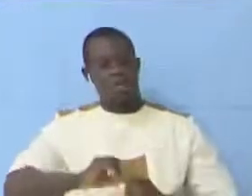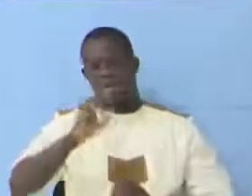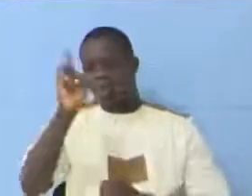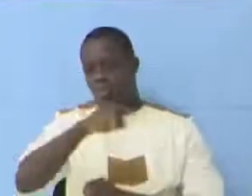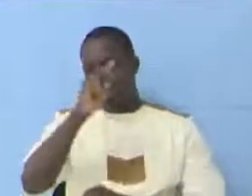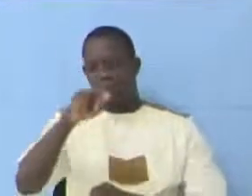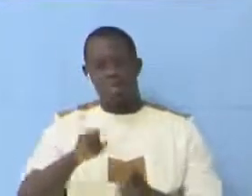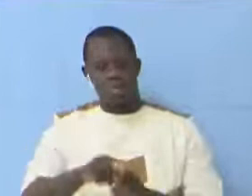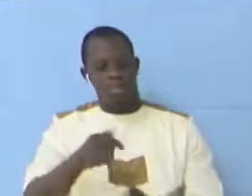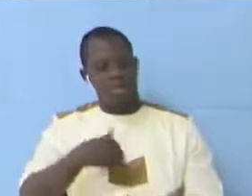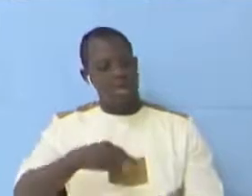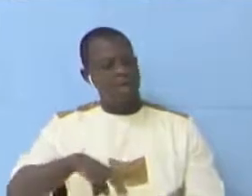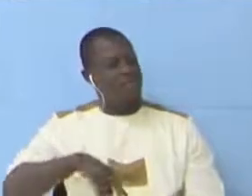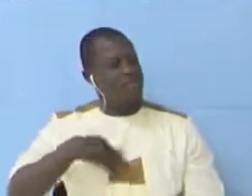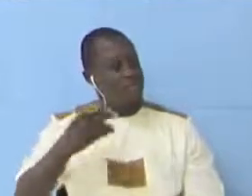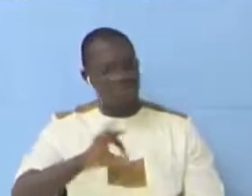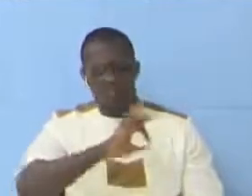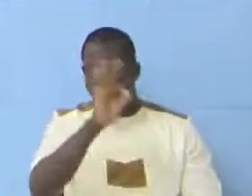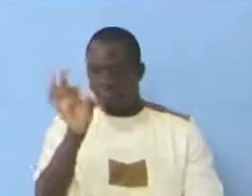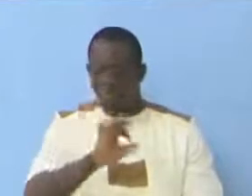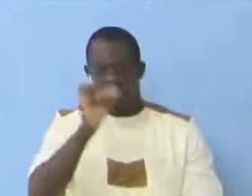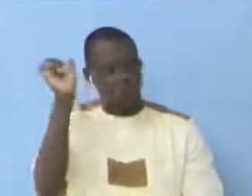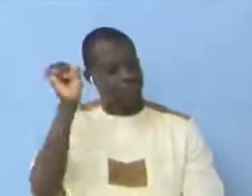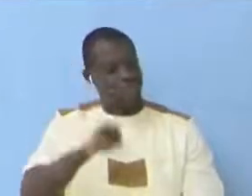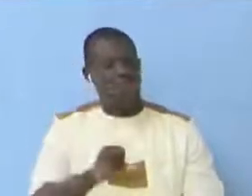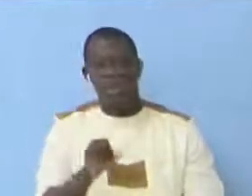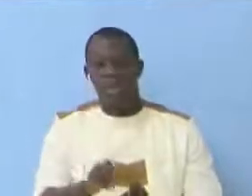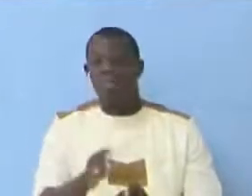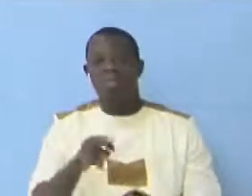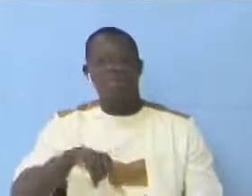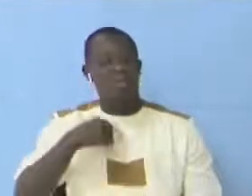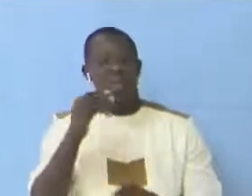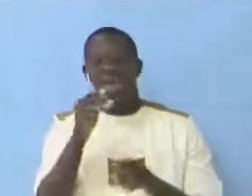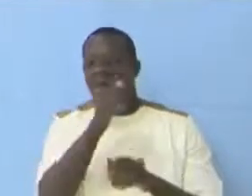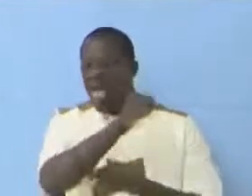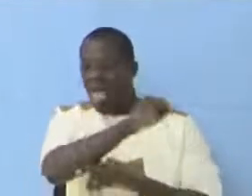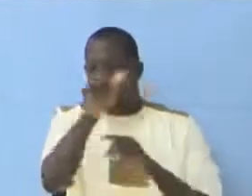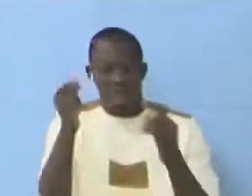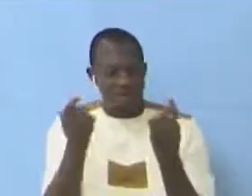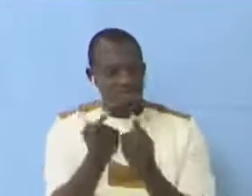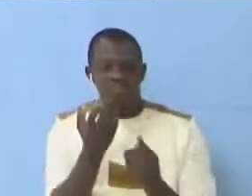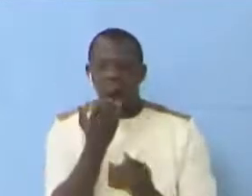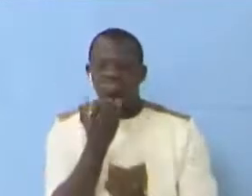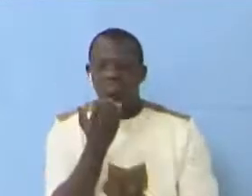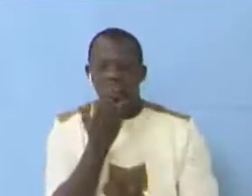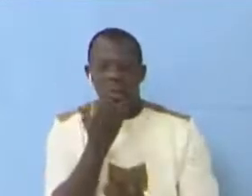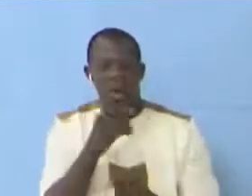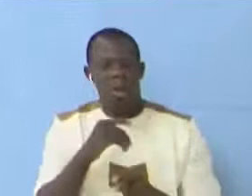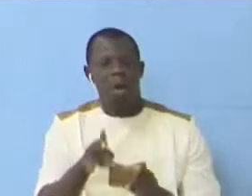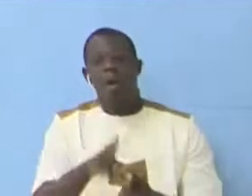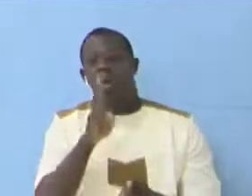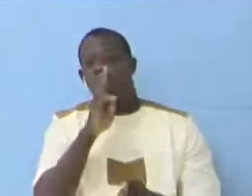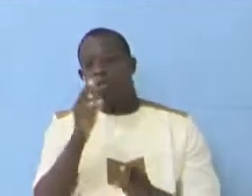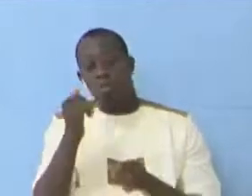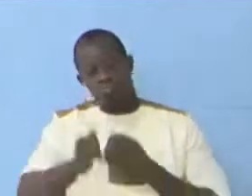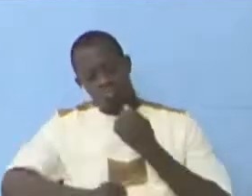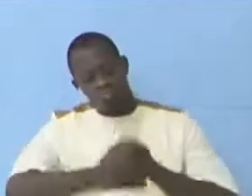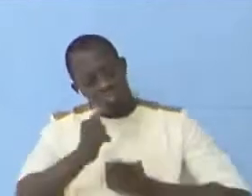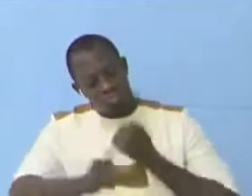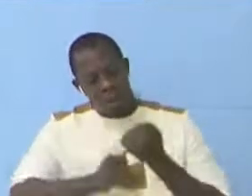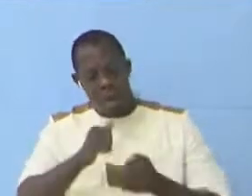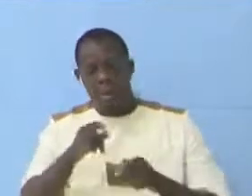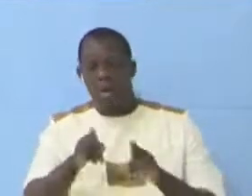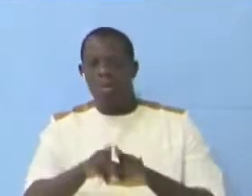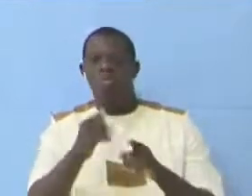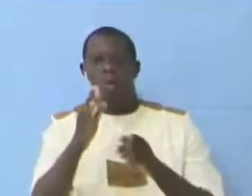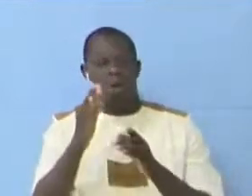very sorry for everybody who has, in one way or the other, gone through this. Réccut nak dana nek baat bu diis ndax amu